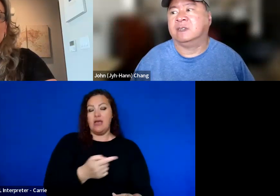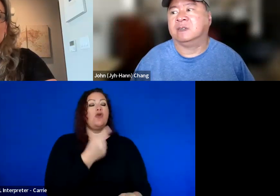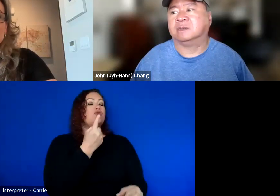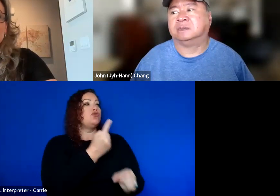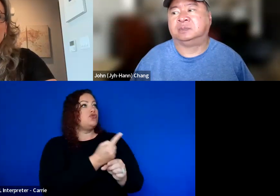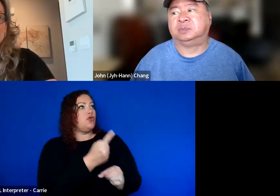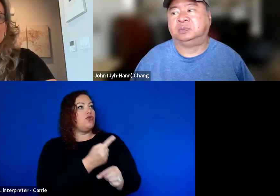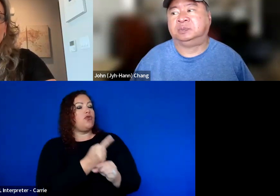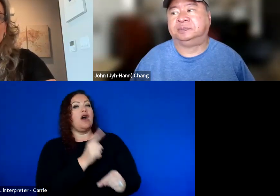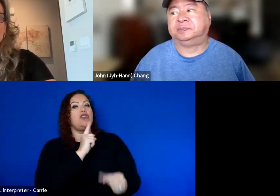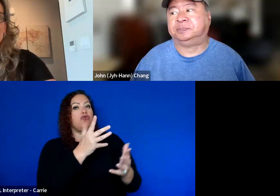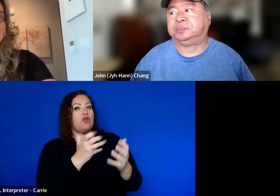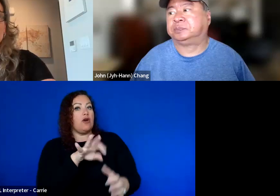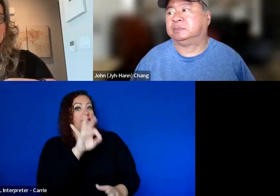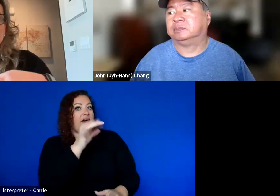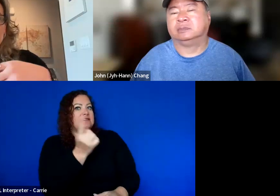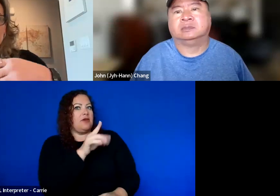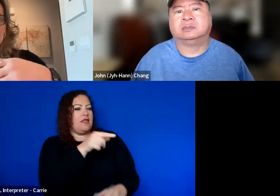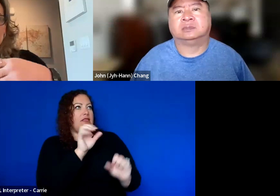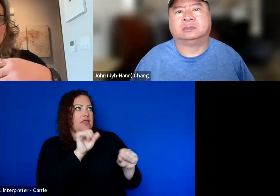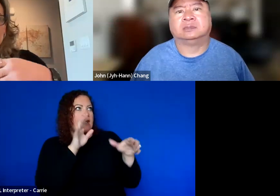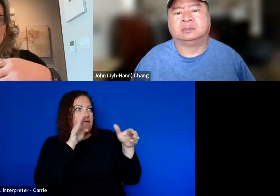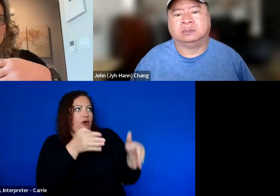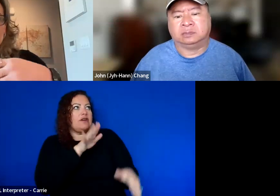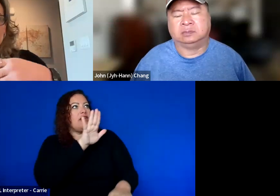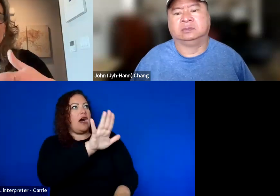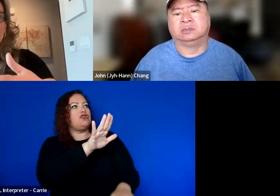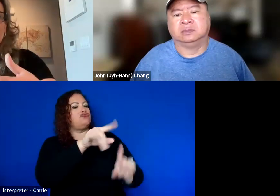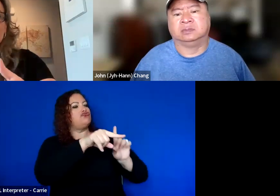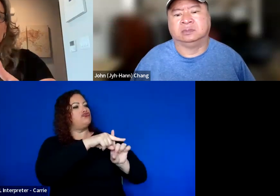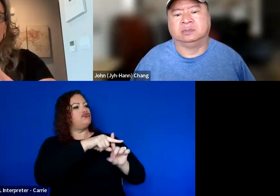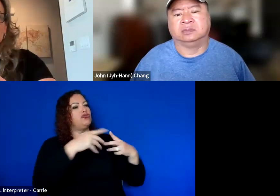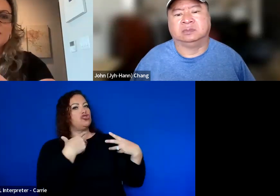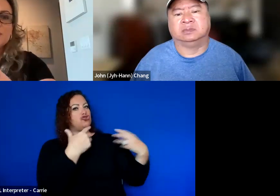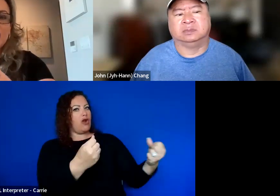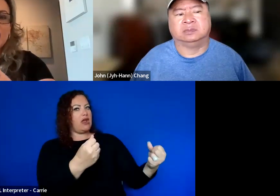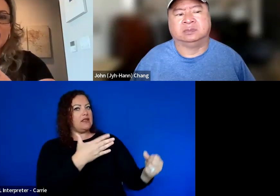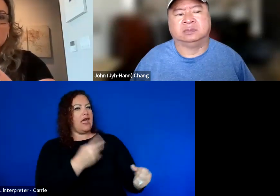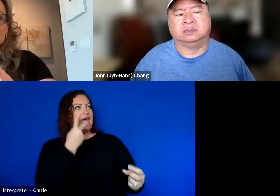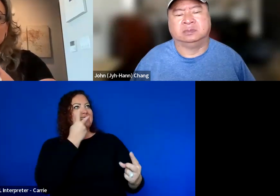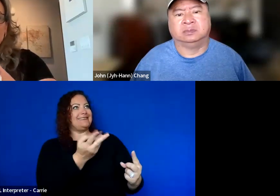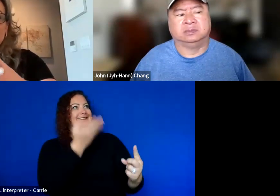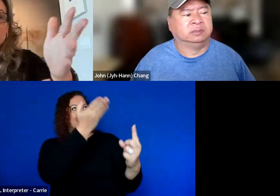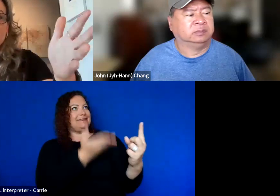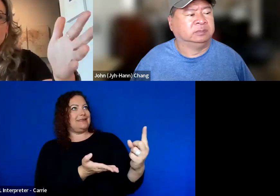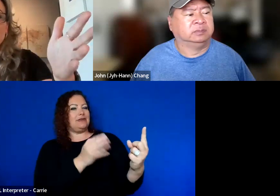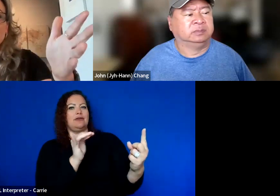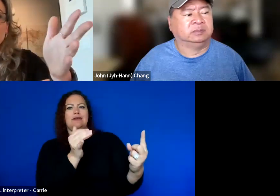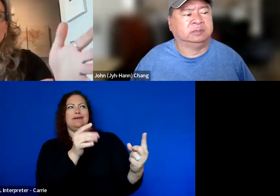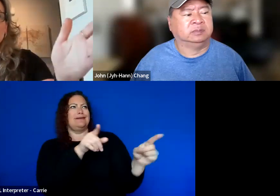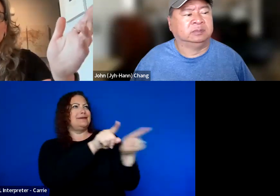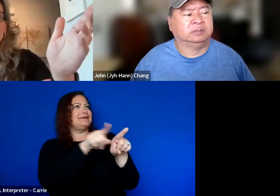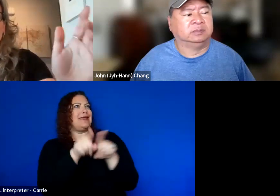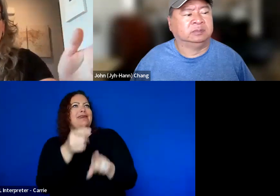Because you really want to find someone who can focus on your strengths and who sees you as any other